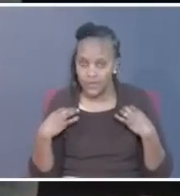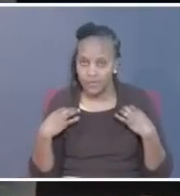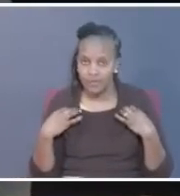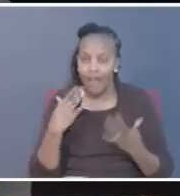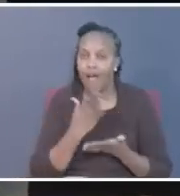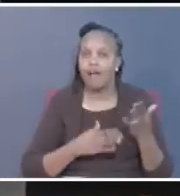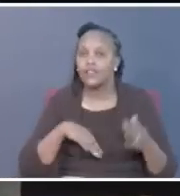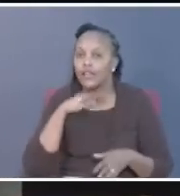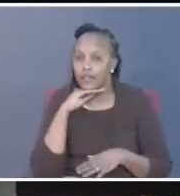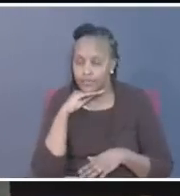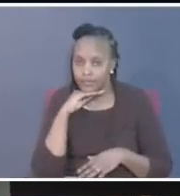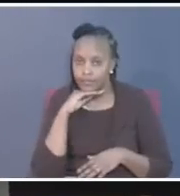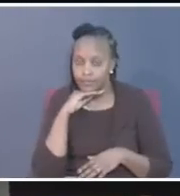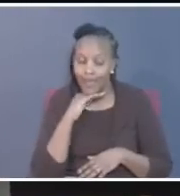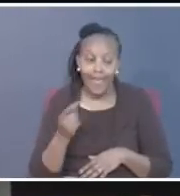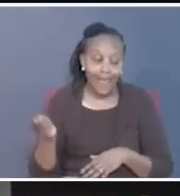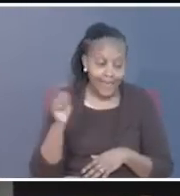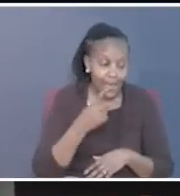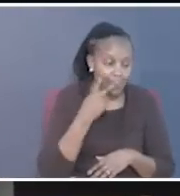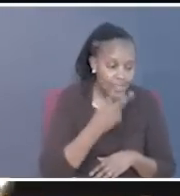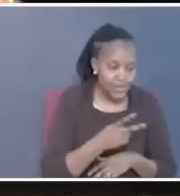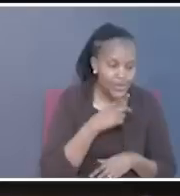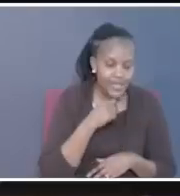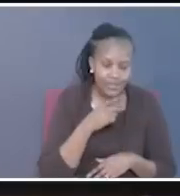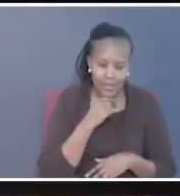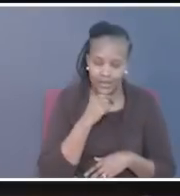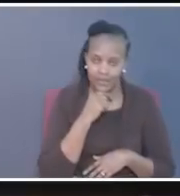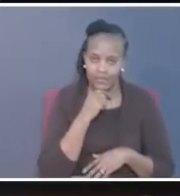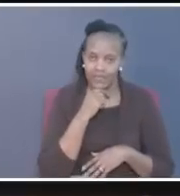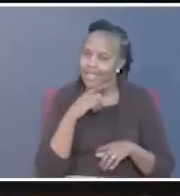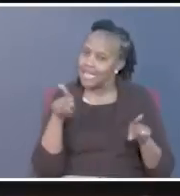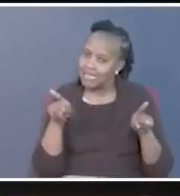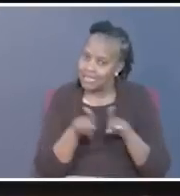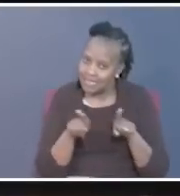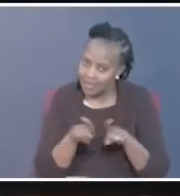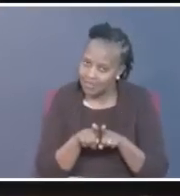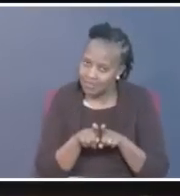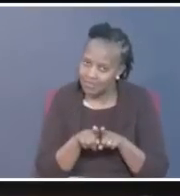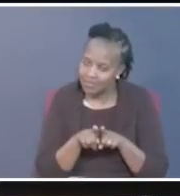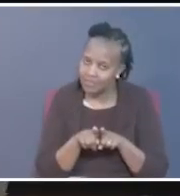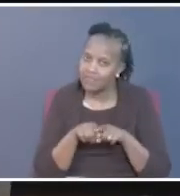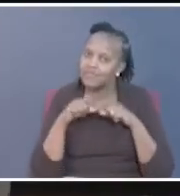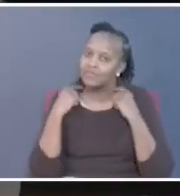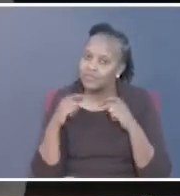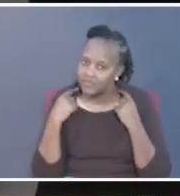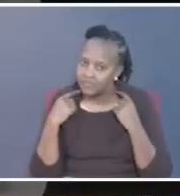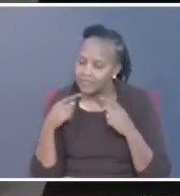road. He came upon this man and saw him just like the priests and the